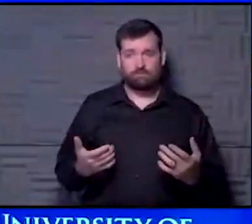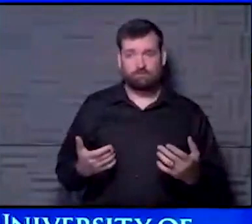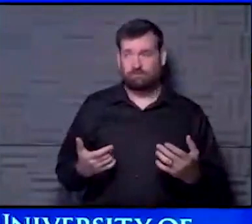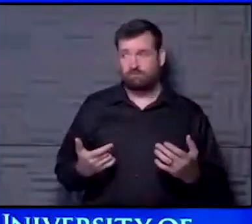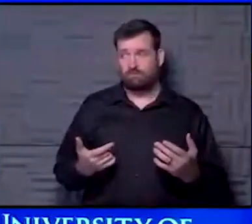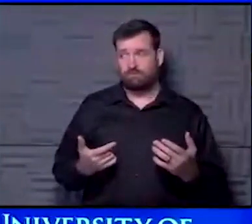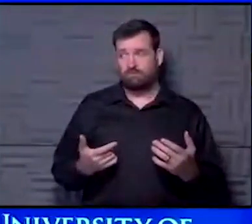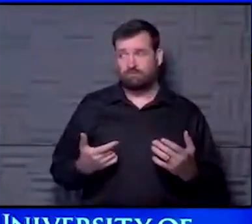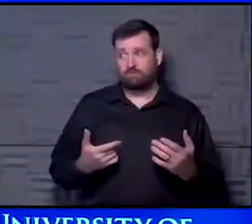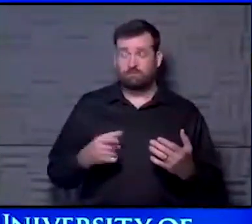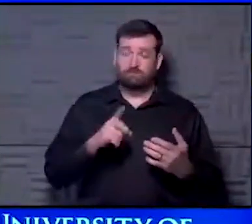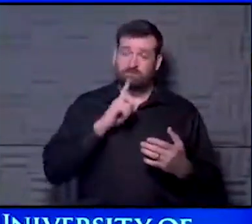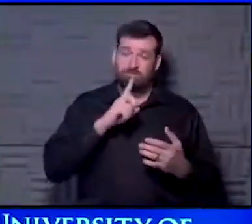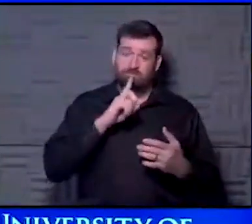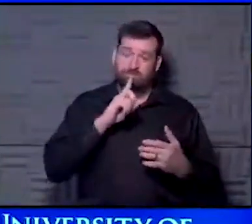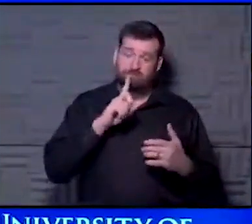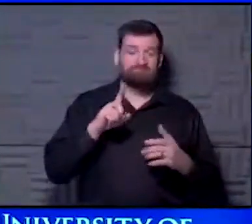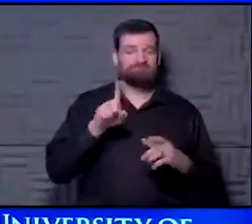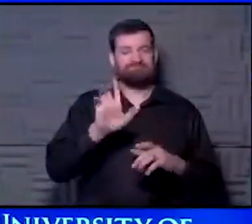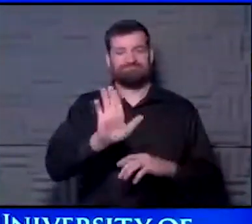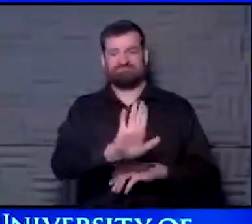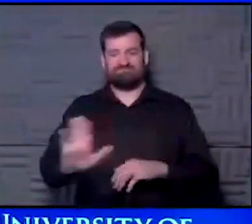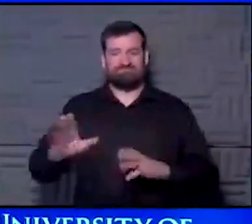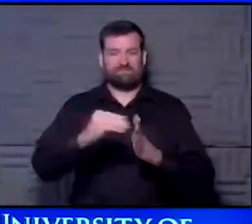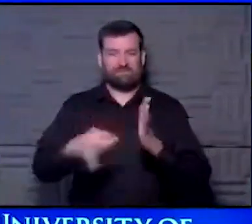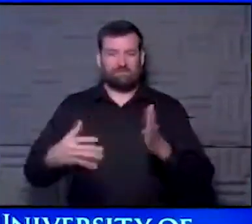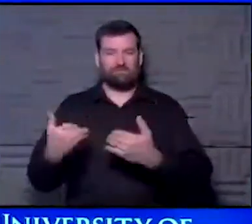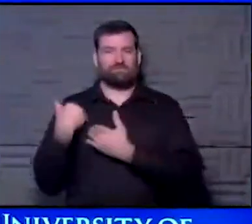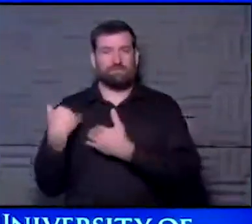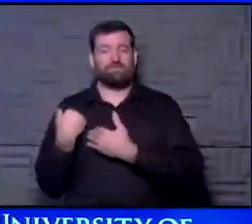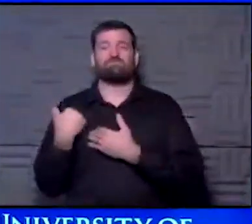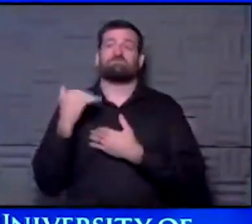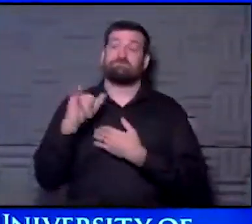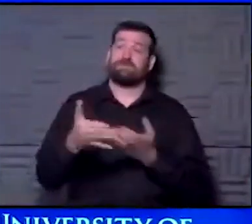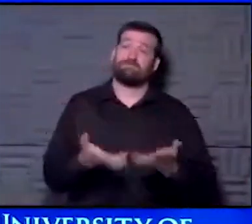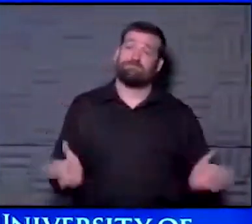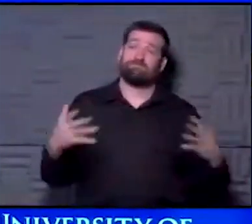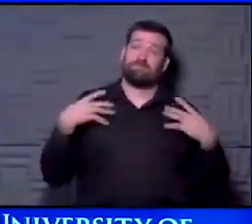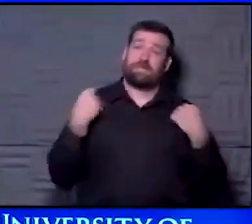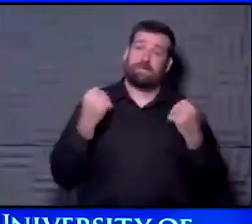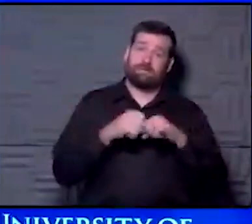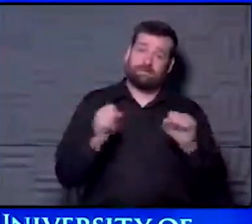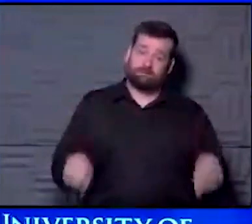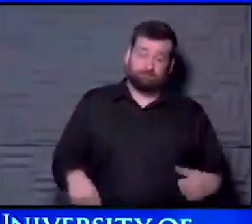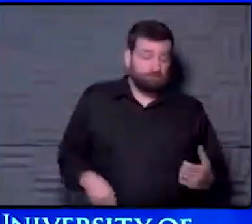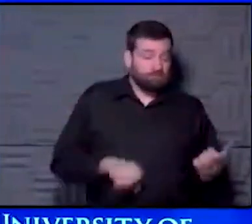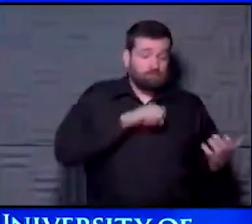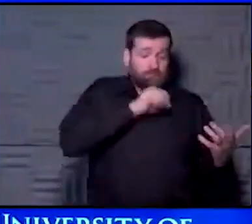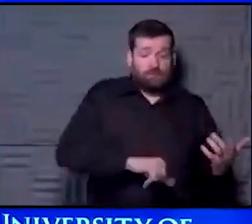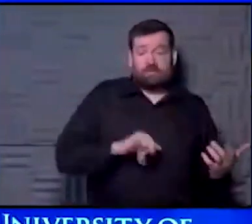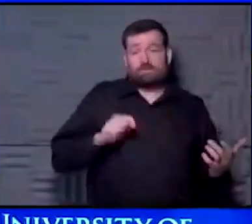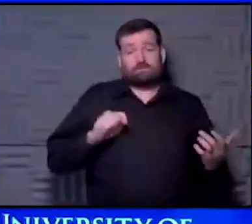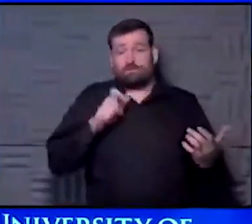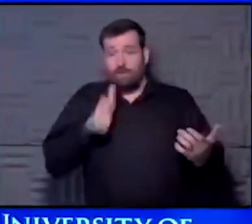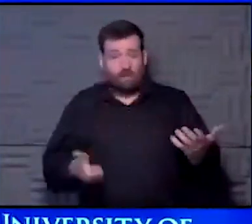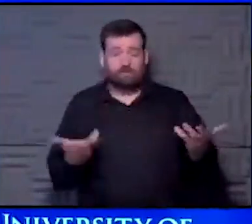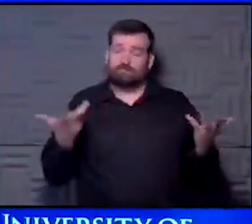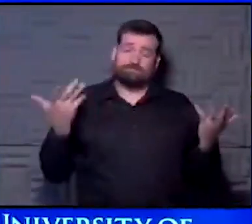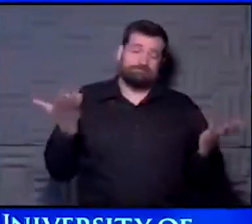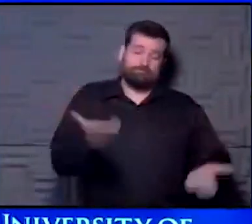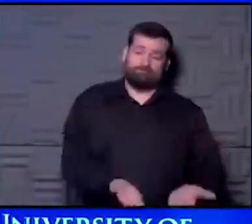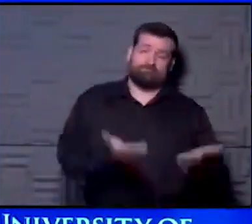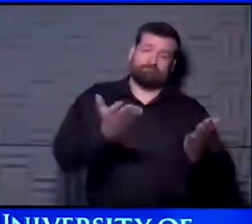essentially leaving it up to the personal responsibility of the student. That's just the reality of the public health system in the United States. Love it or leave it, that's how it is. And